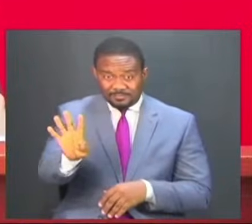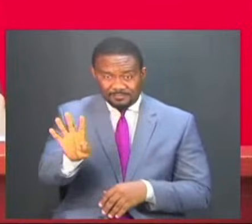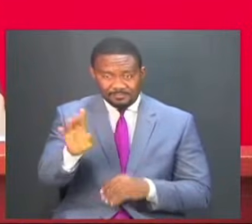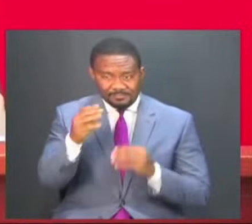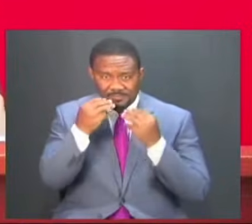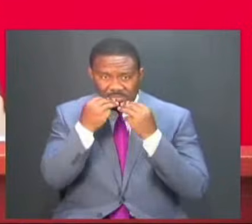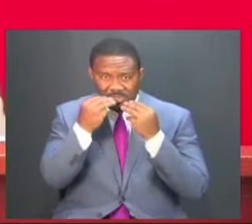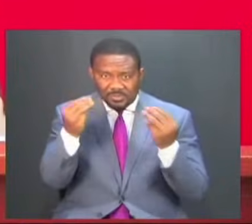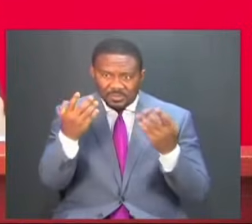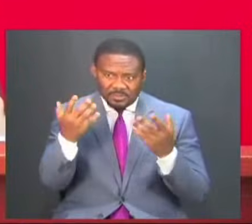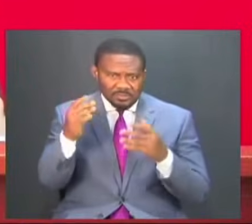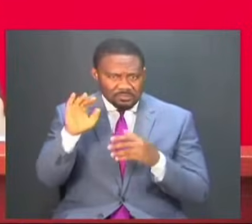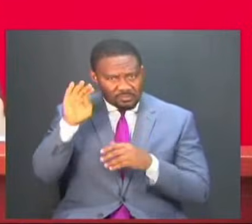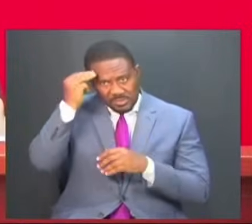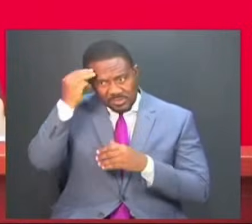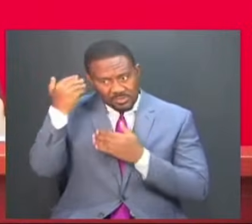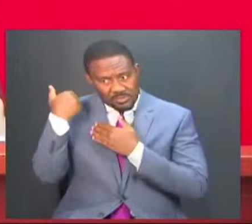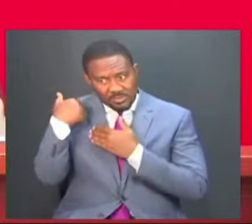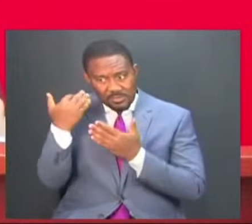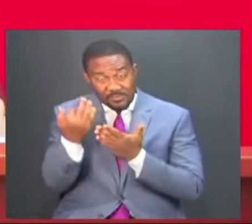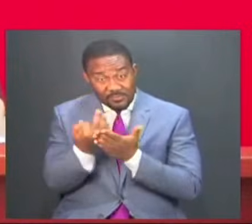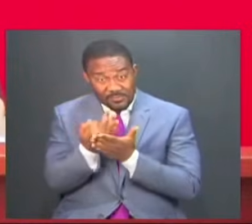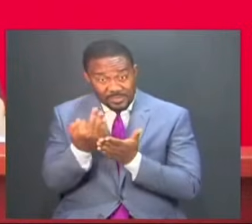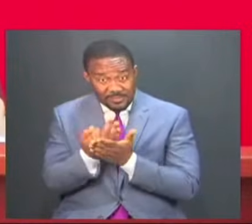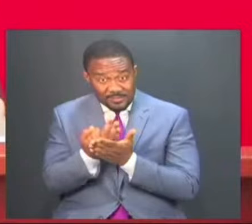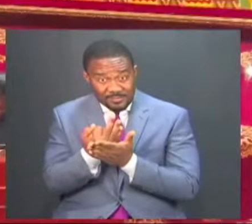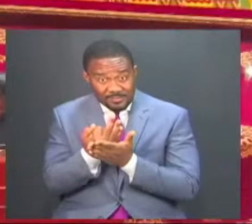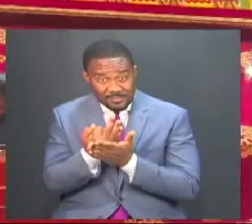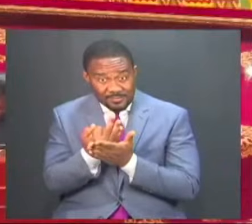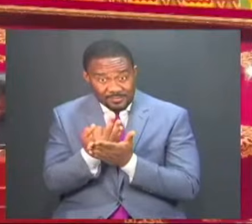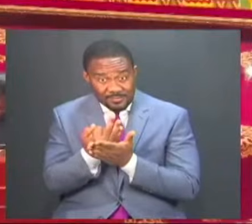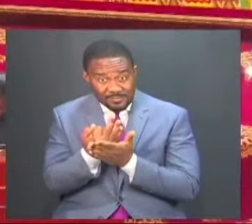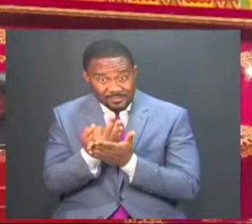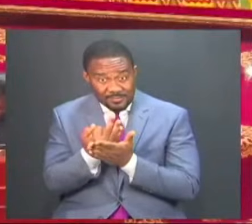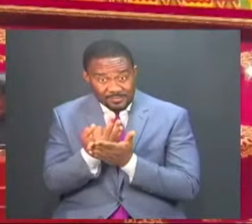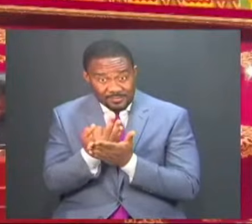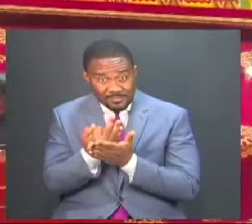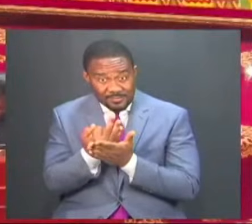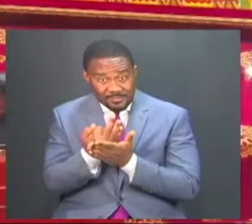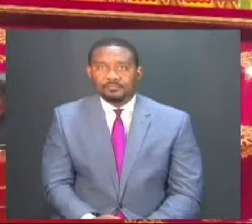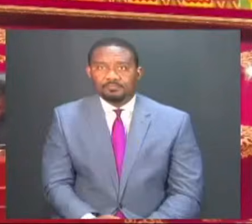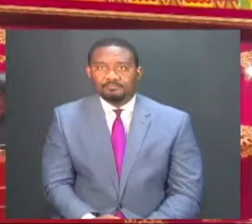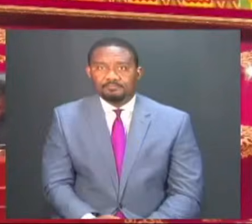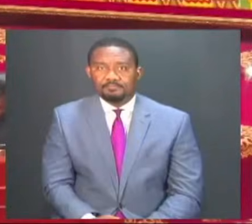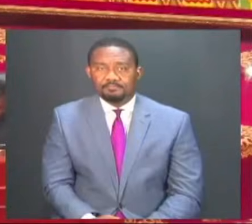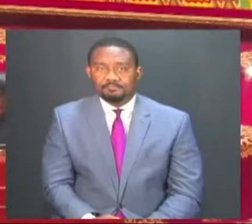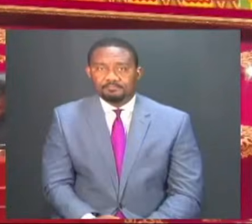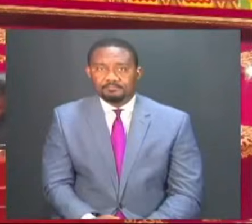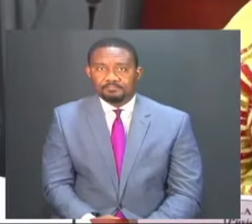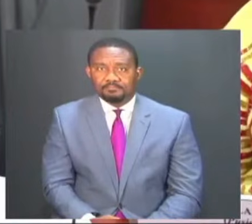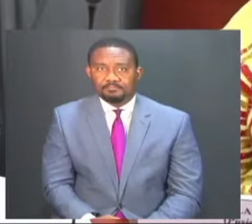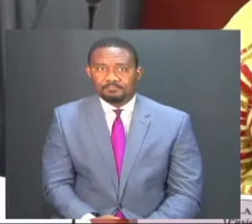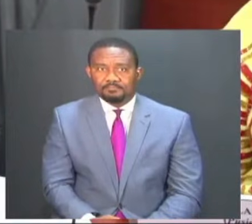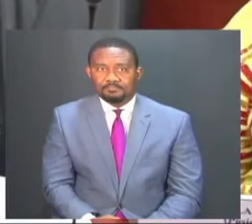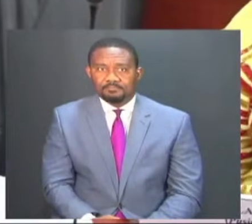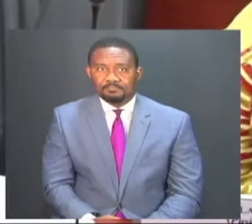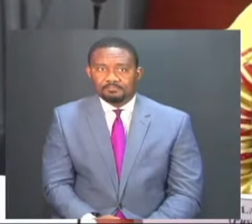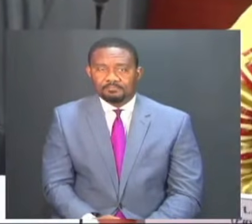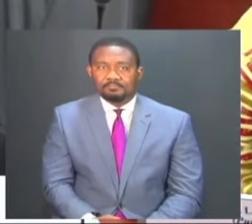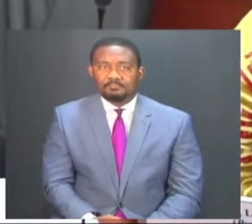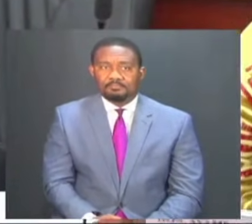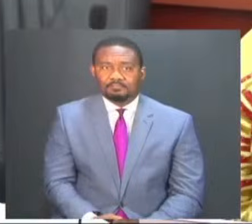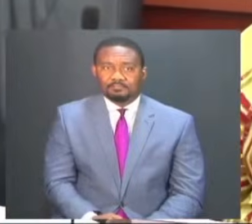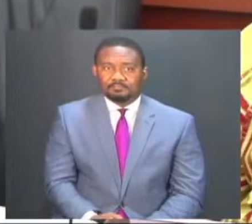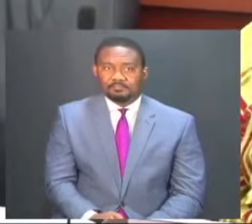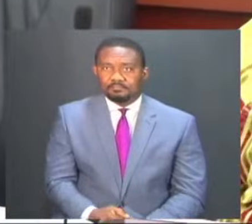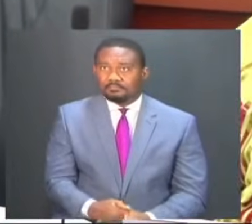motion, Minister for Finance. Thank you, Mr. Speaker. Mr. Speaker, I move that the Virtual Asset